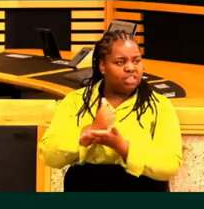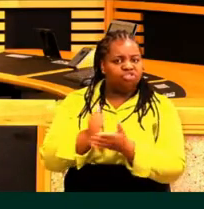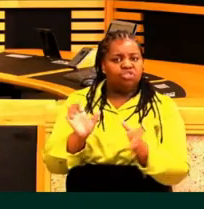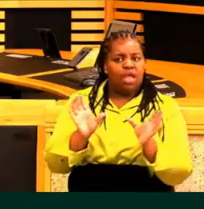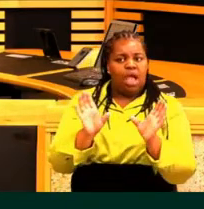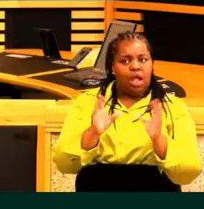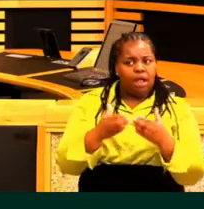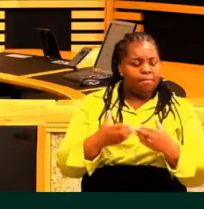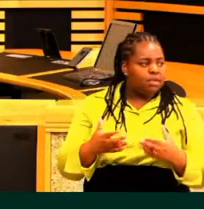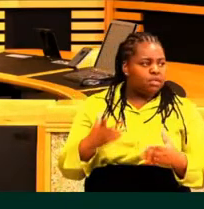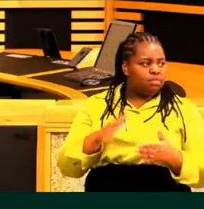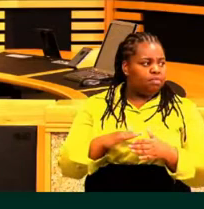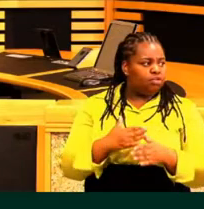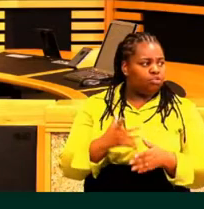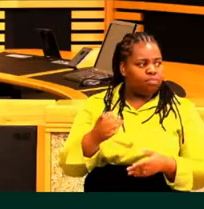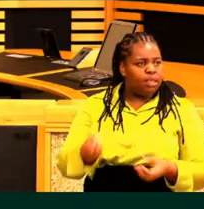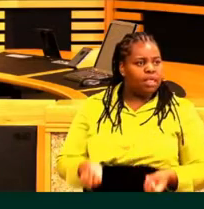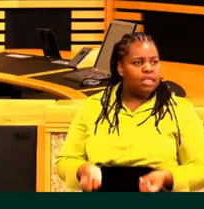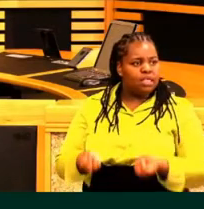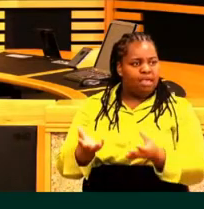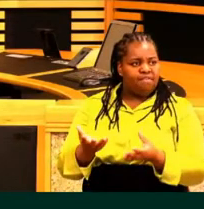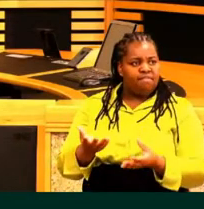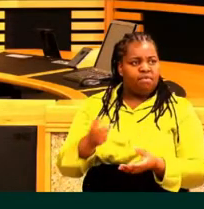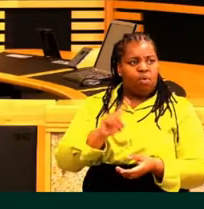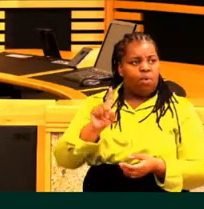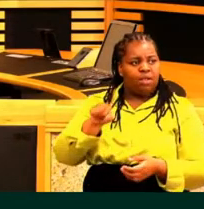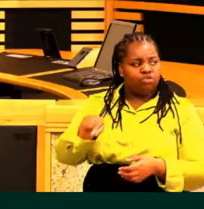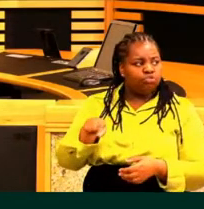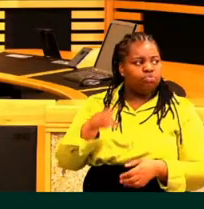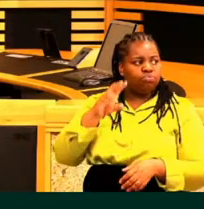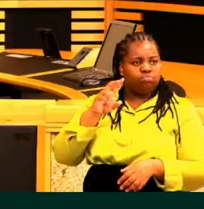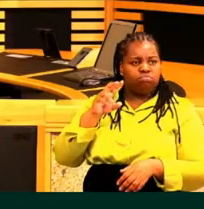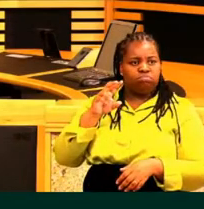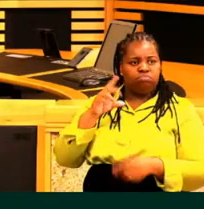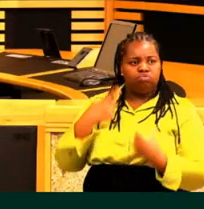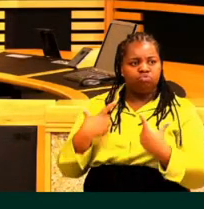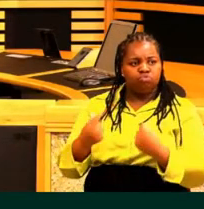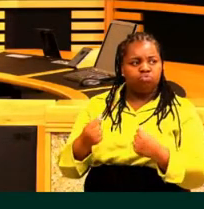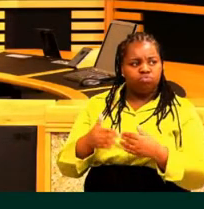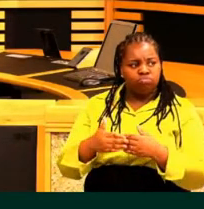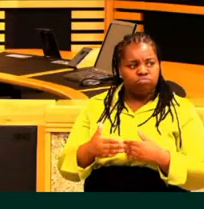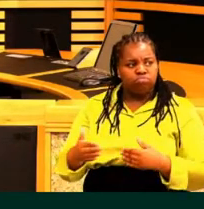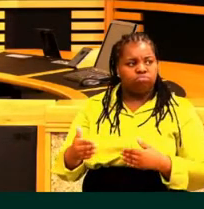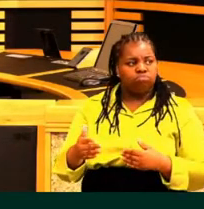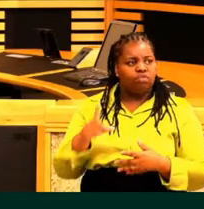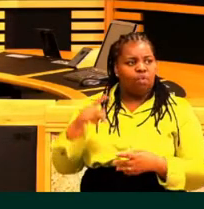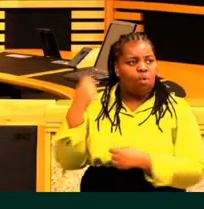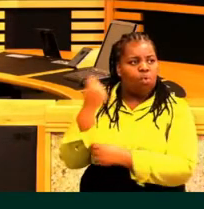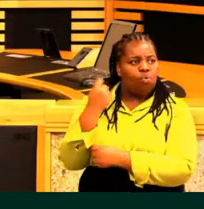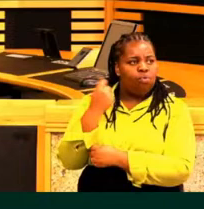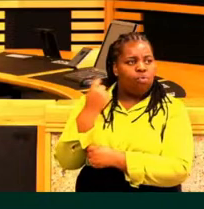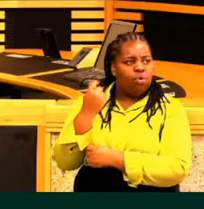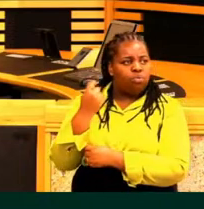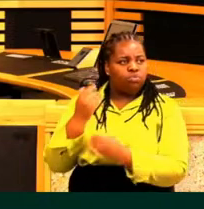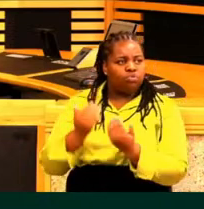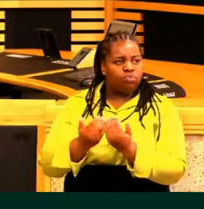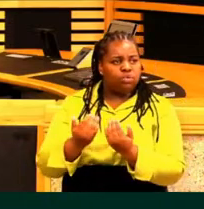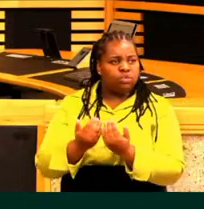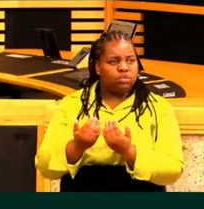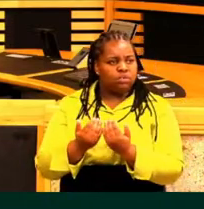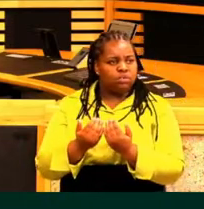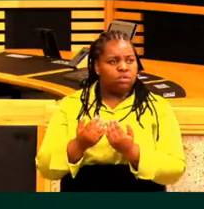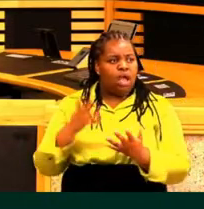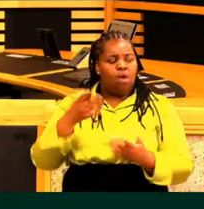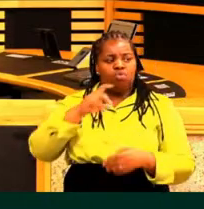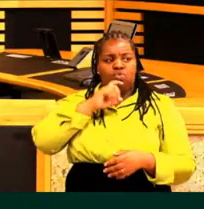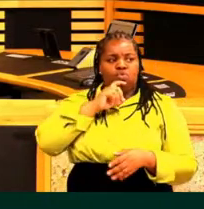and they give in just the Mandate of what you guys will do you will go around rural remote schools teaching kids how to